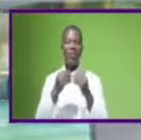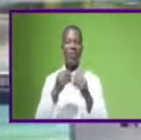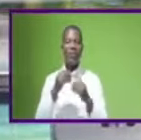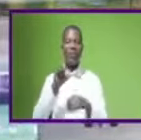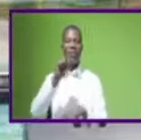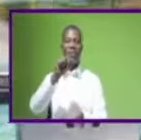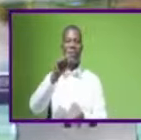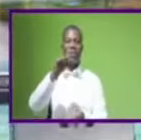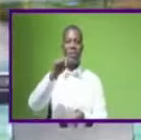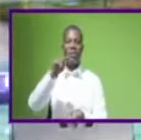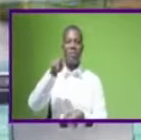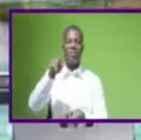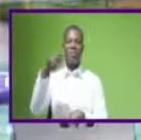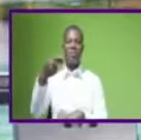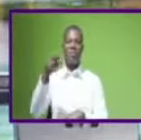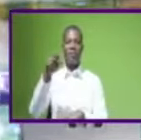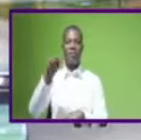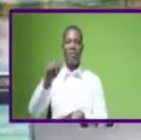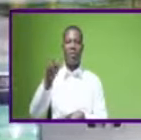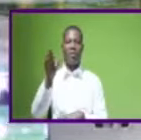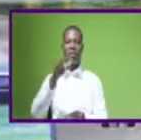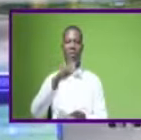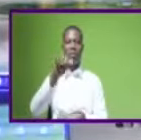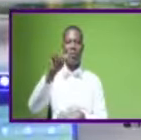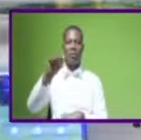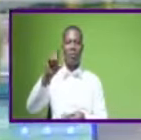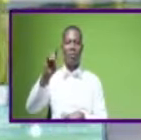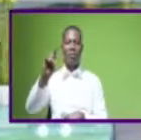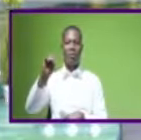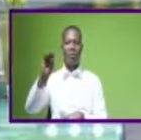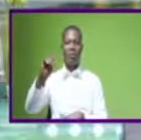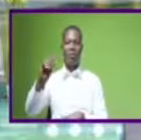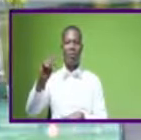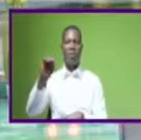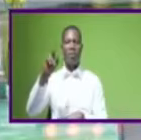Kyei Duah. That I Stephen yes. Adom Kyei Duah.